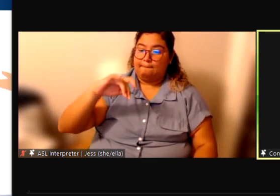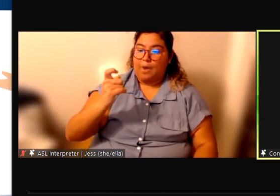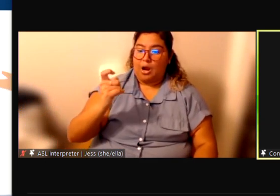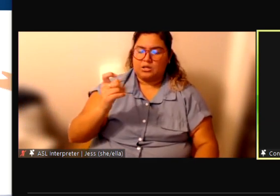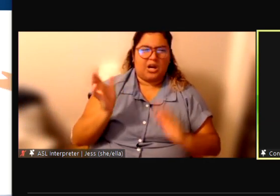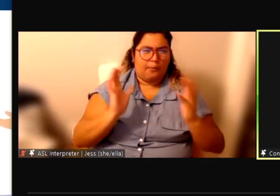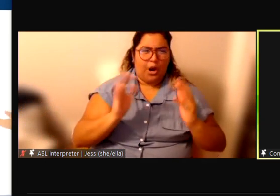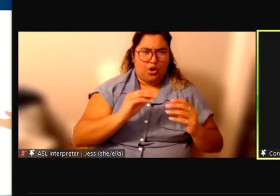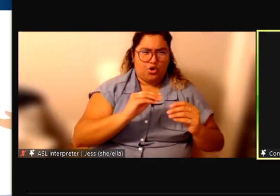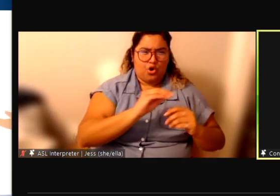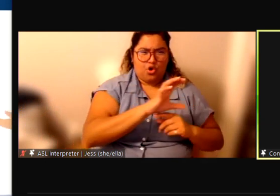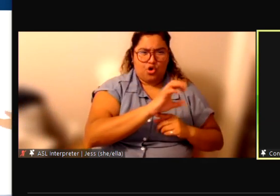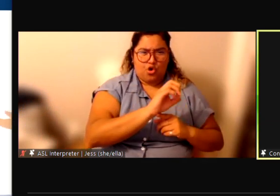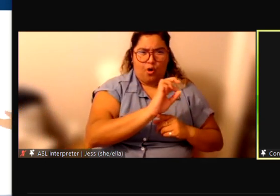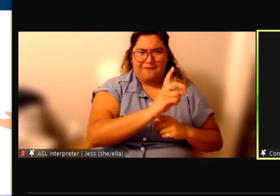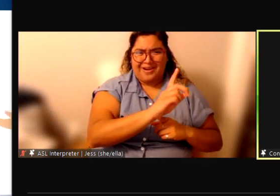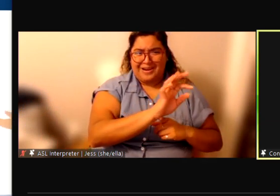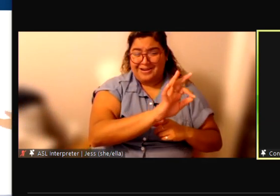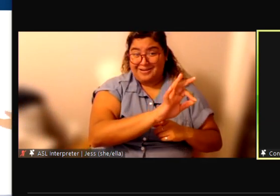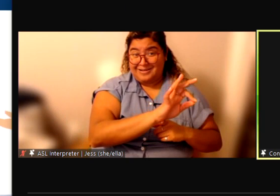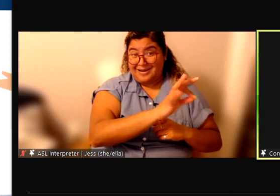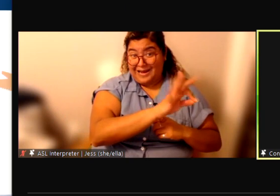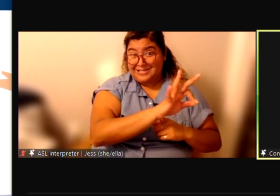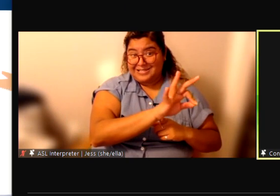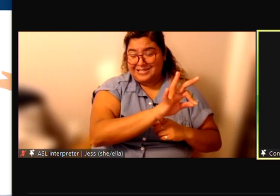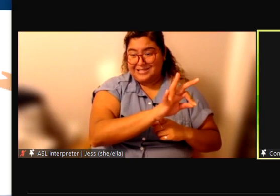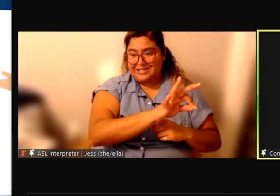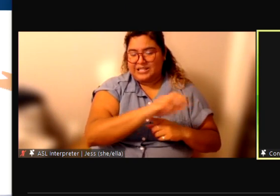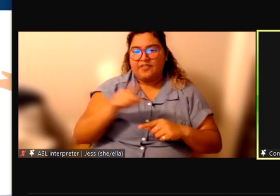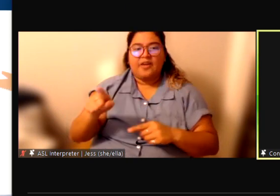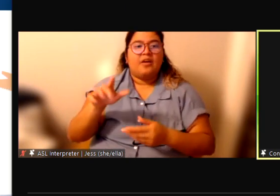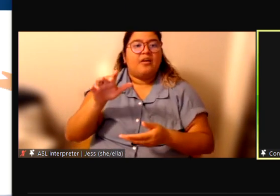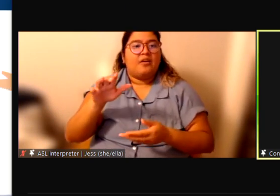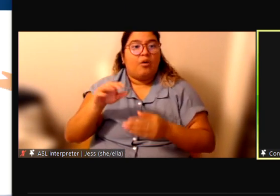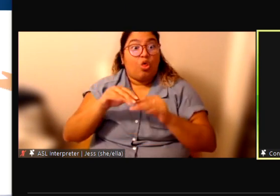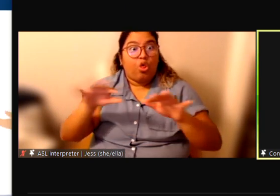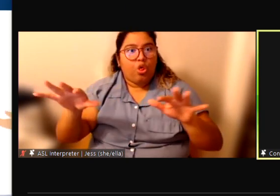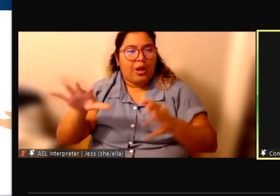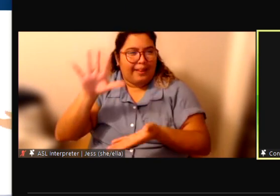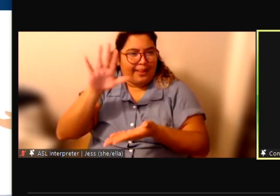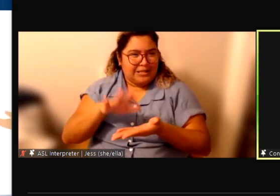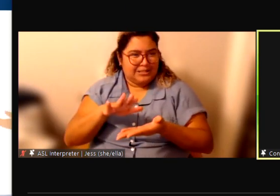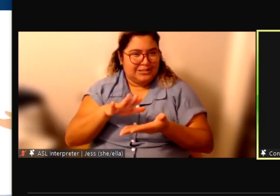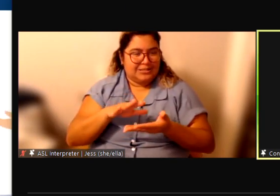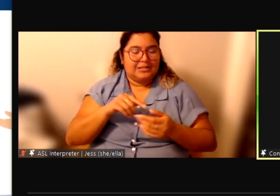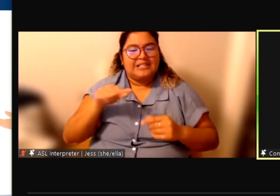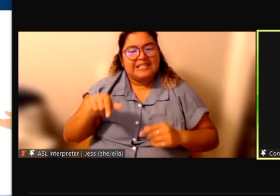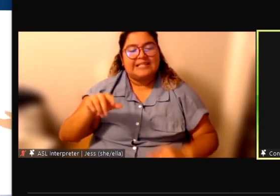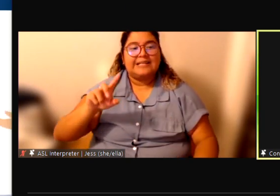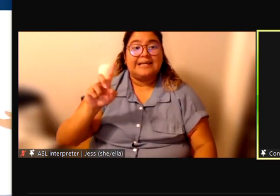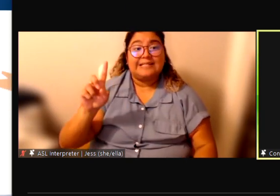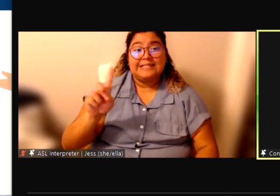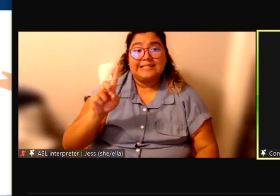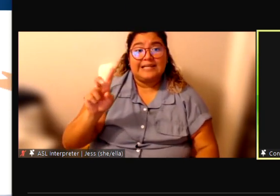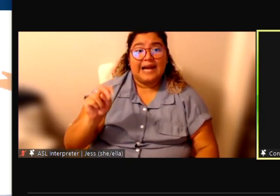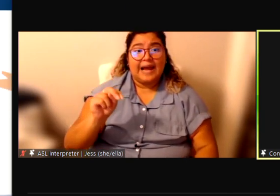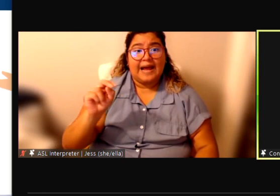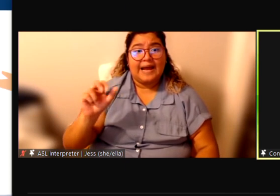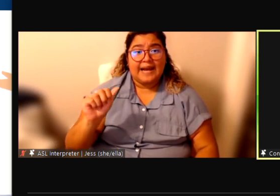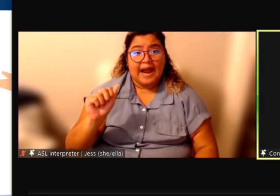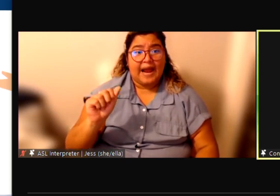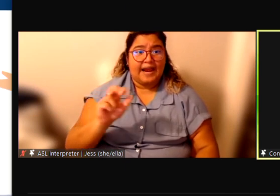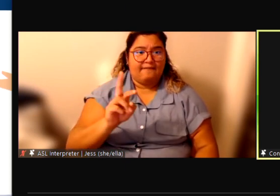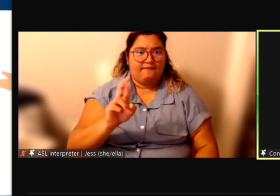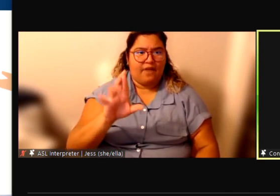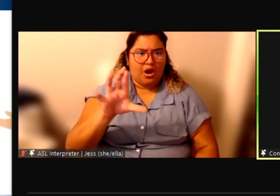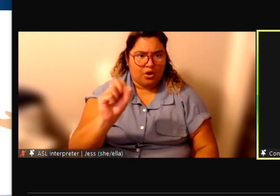seems unlikely that it would evolve to be that way. It's a very different virus. It's a DNA virus, not an RNA virus, and those do not mutate